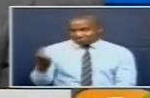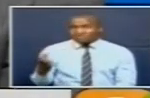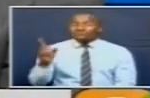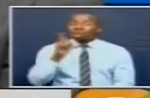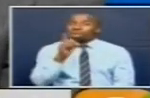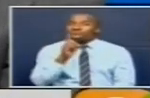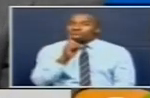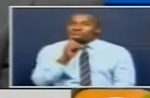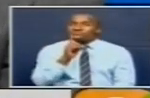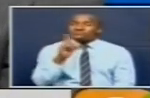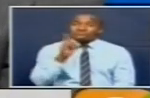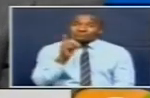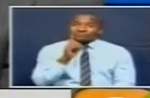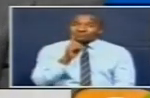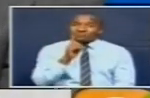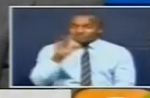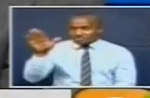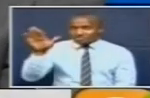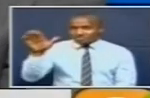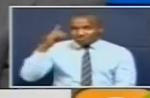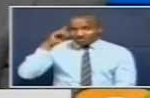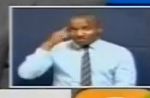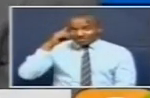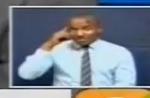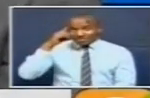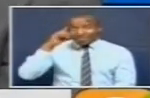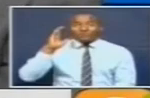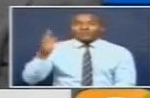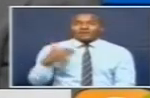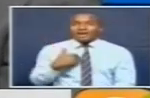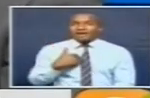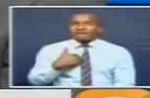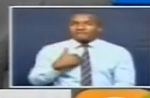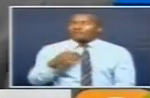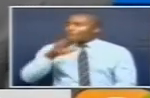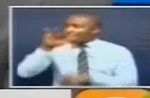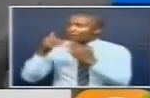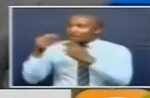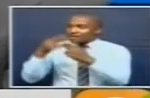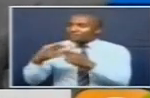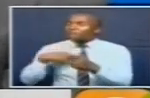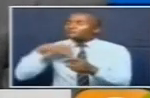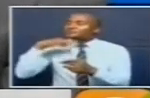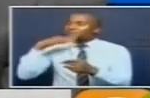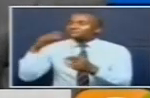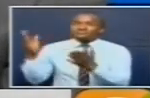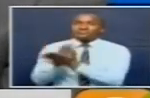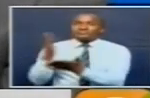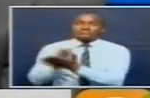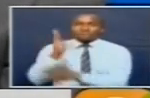tomorrow, hopefully by tomorrow evening, we think we'll have deleted those names from the register. KPMG